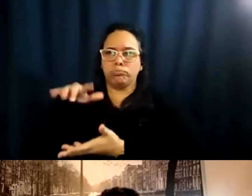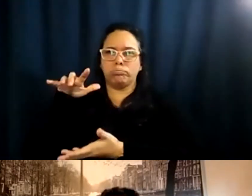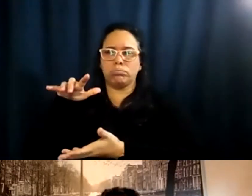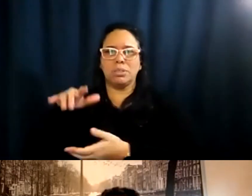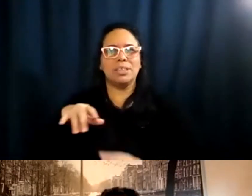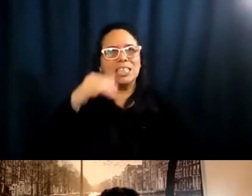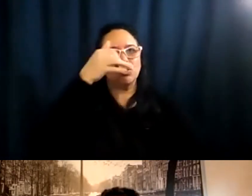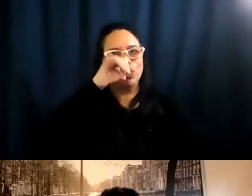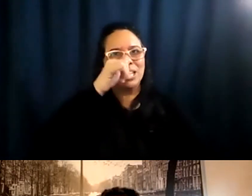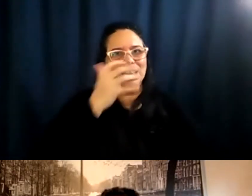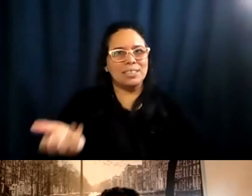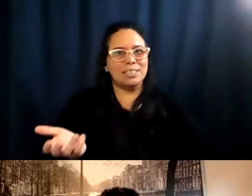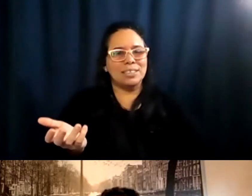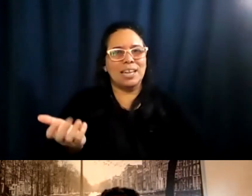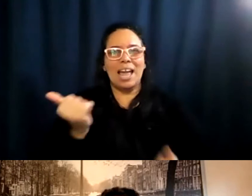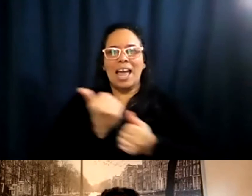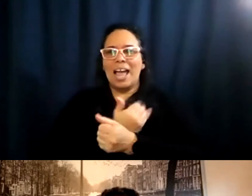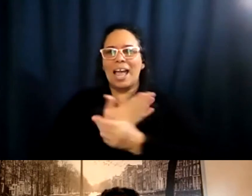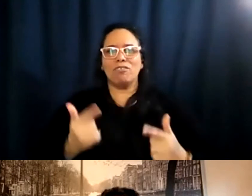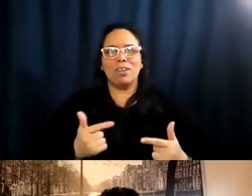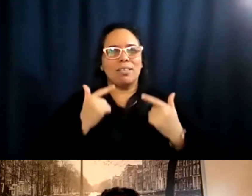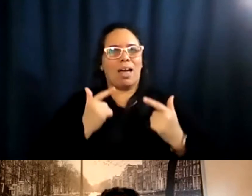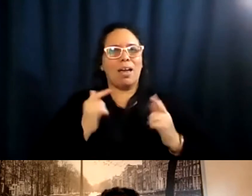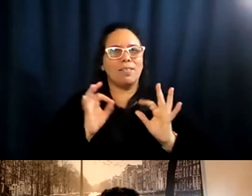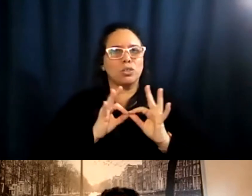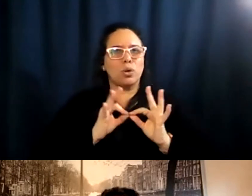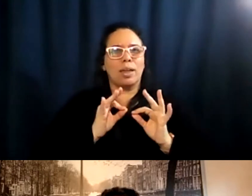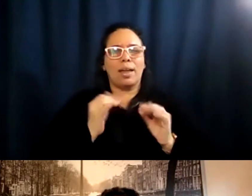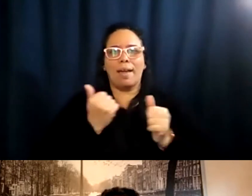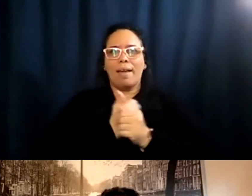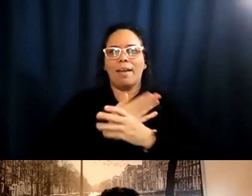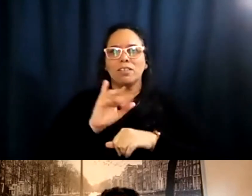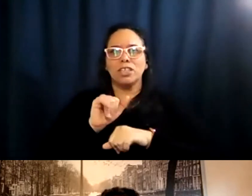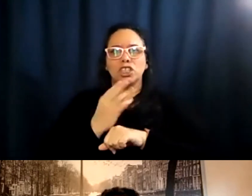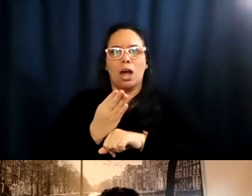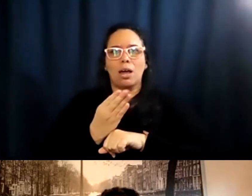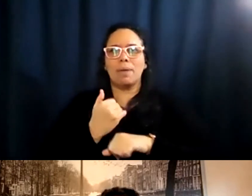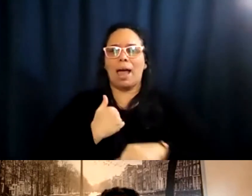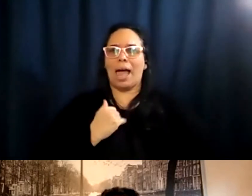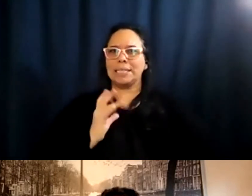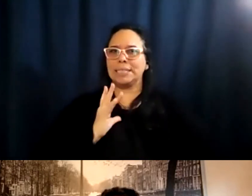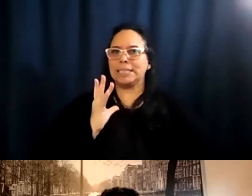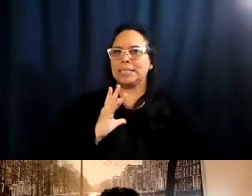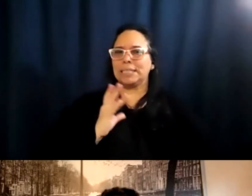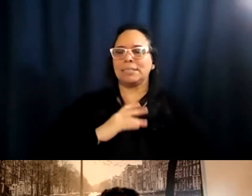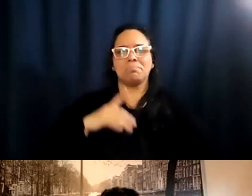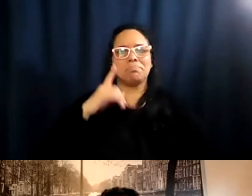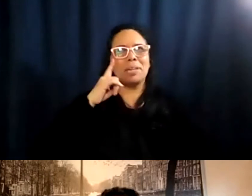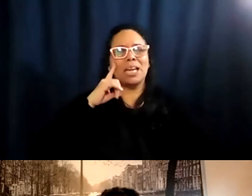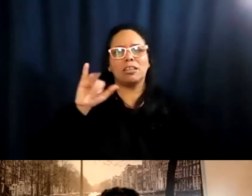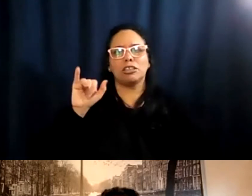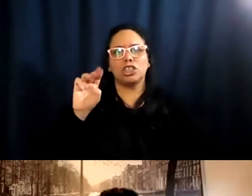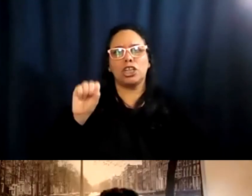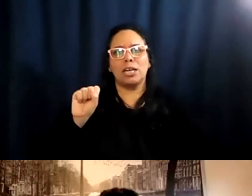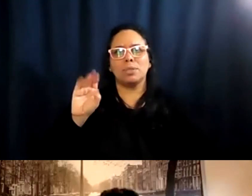is worthy. Every job has dignity. And it also just makes me think of James Baldwin. He was like